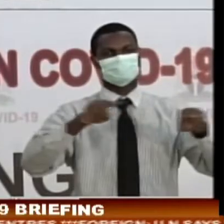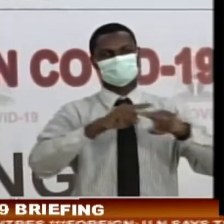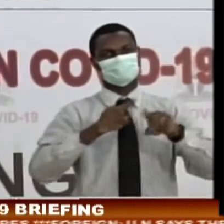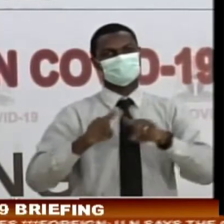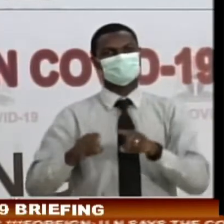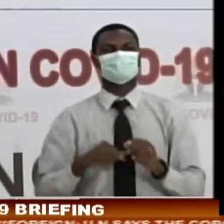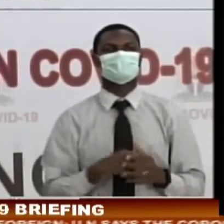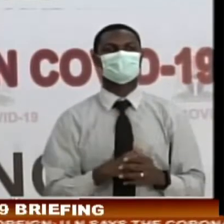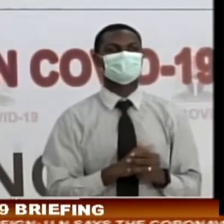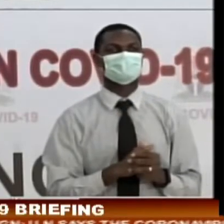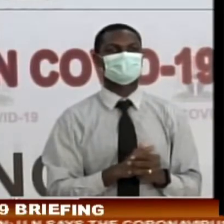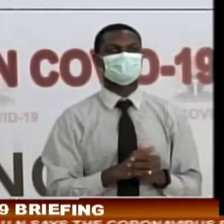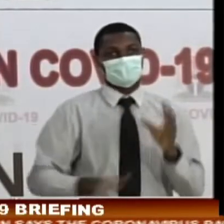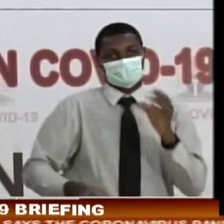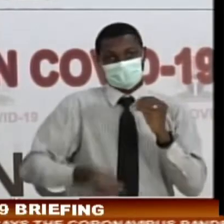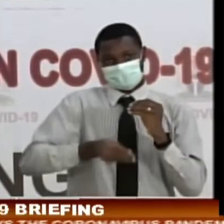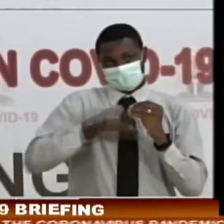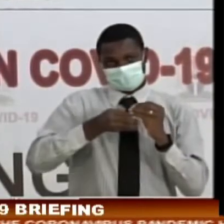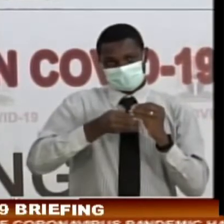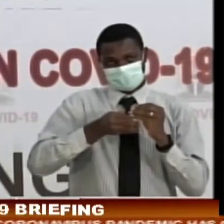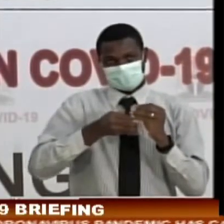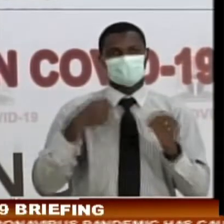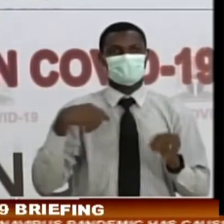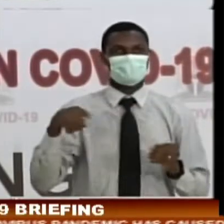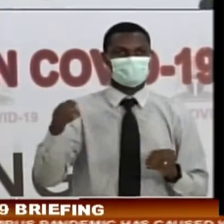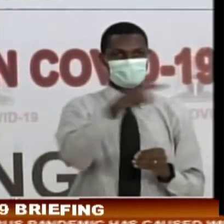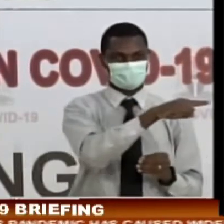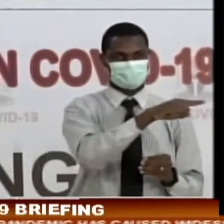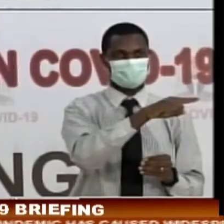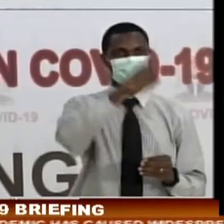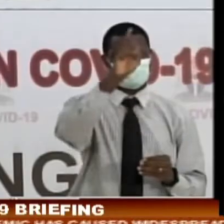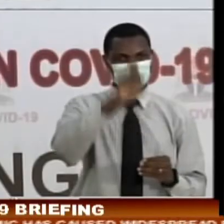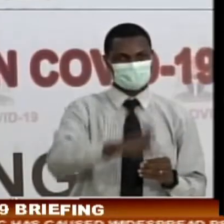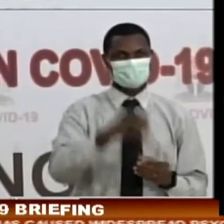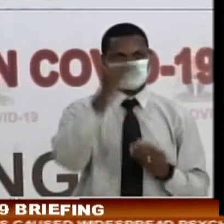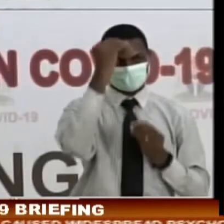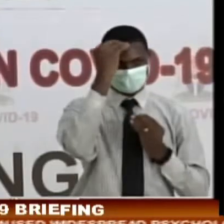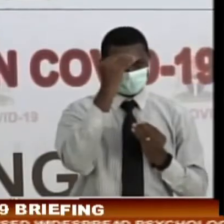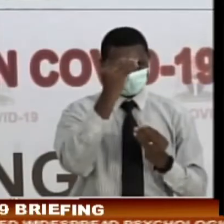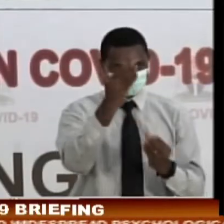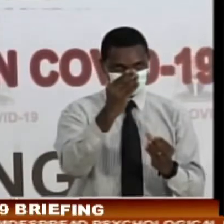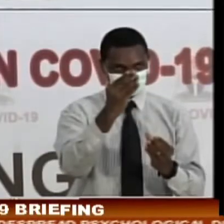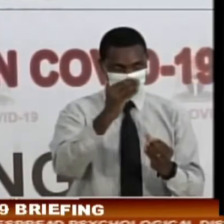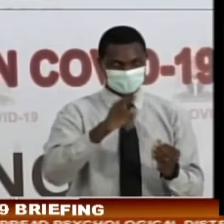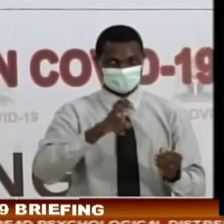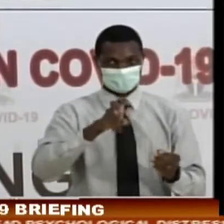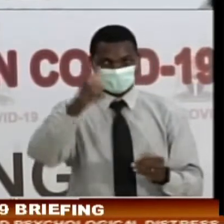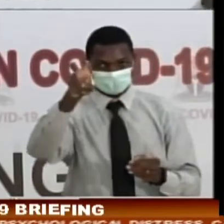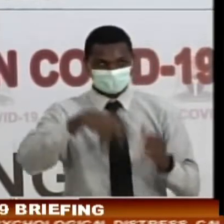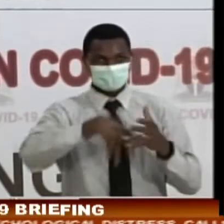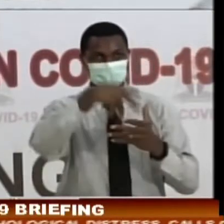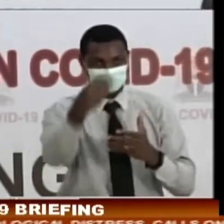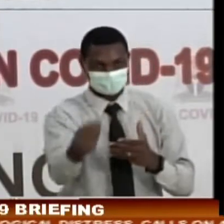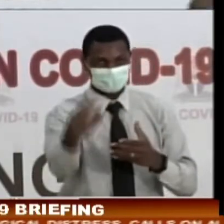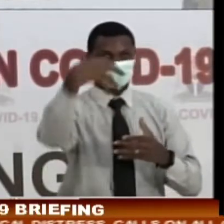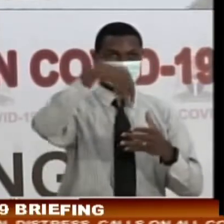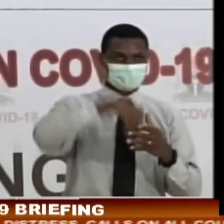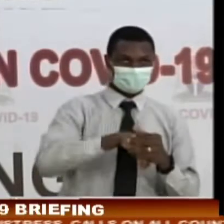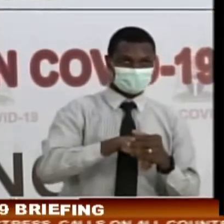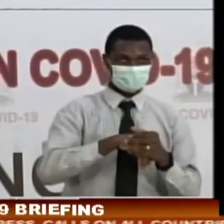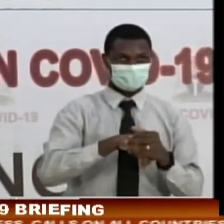Etc in addition you must comply with the ban on Interstate travels avoid